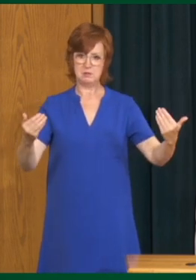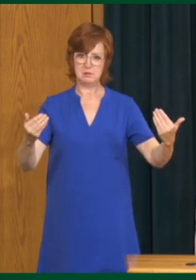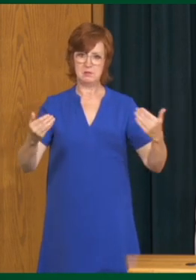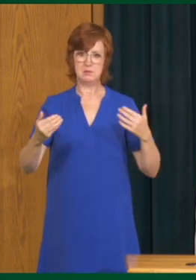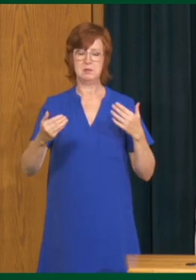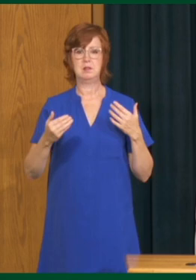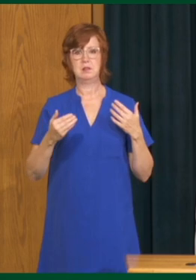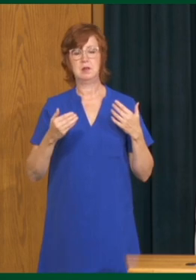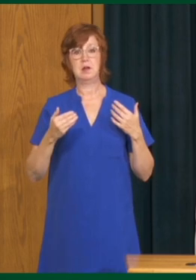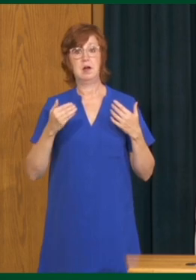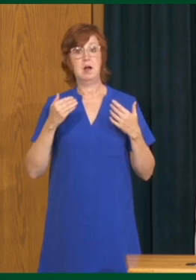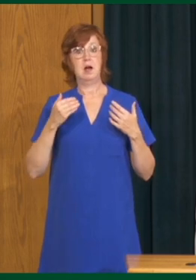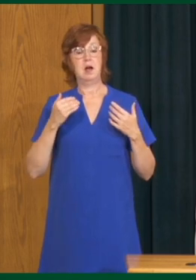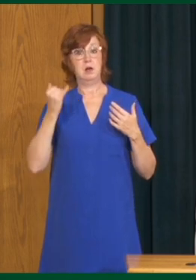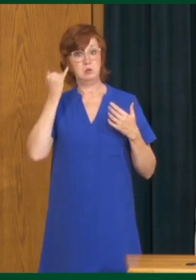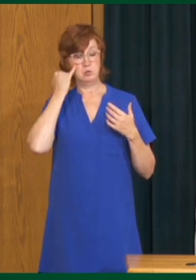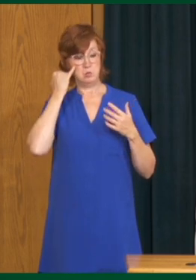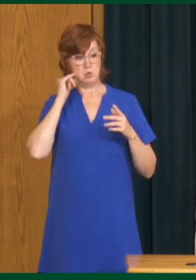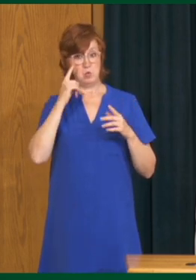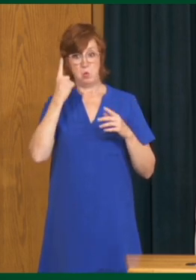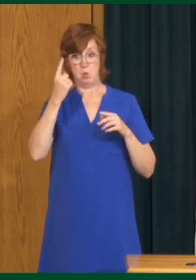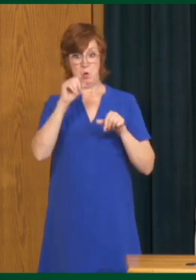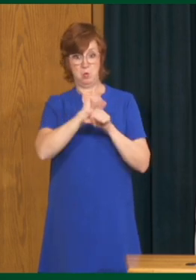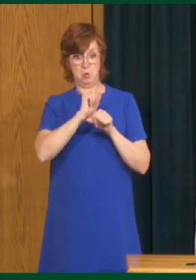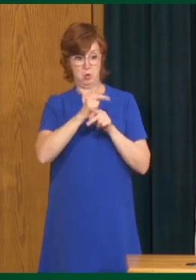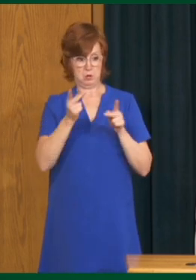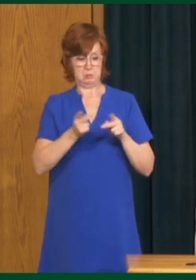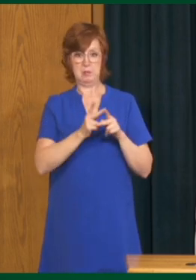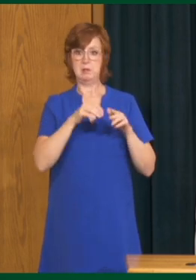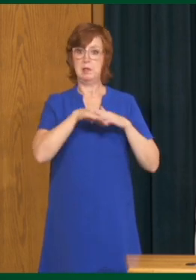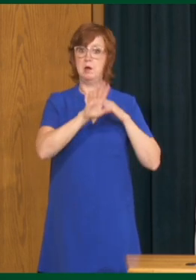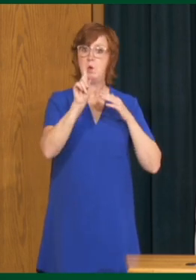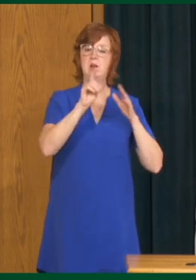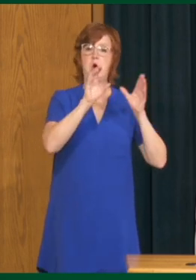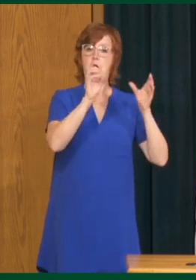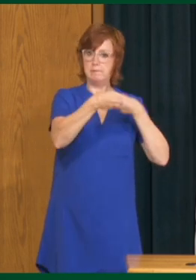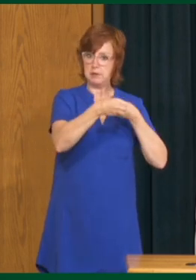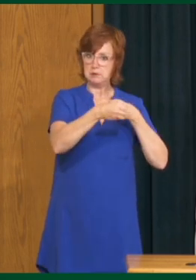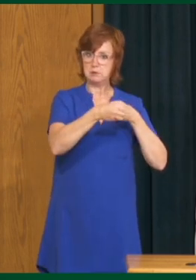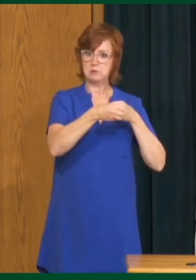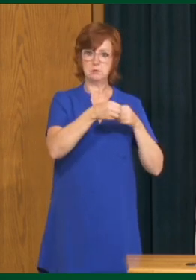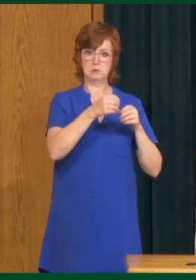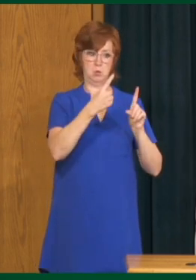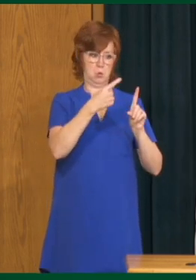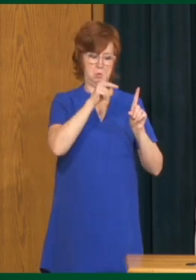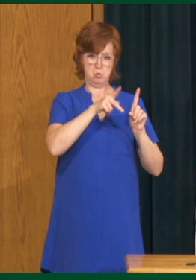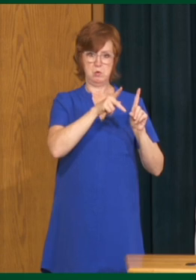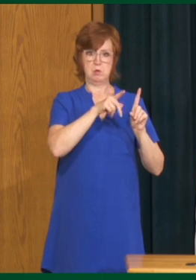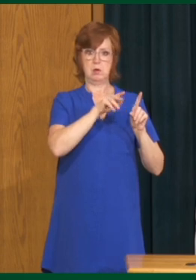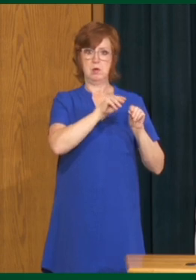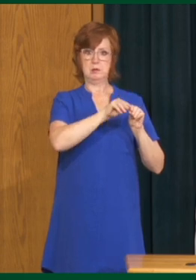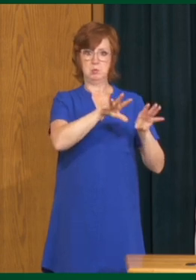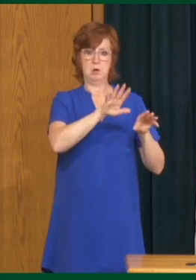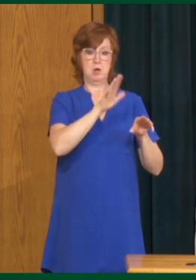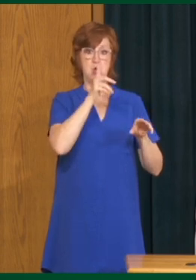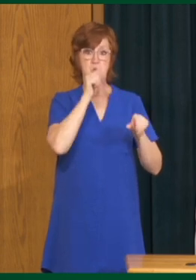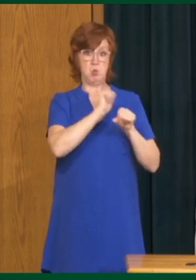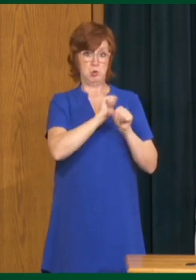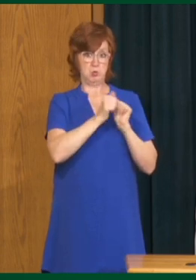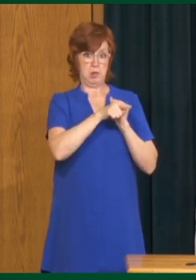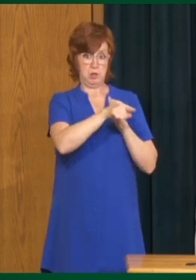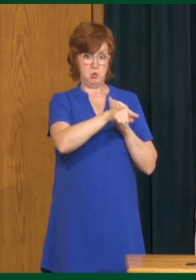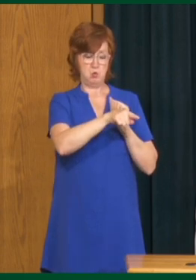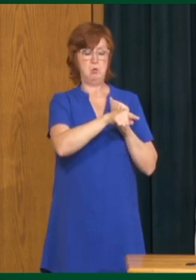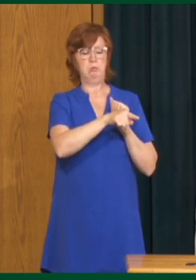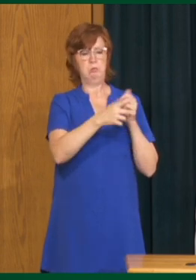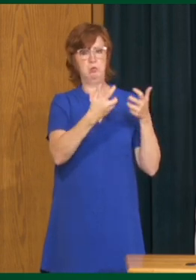other employees can be contacted, there's no reason to announce that publicly because you know all the contacts, you can follow them up in case they develop symptoms. If